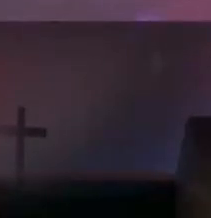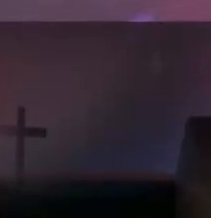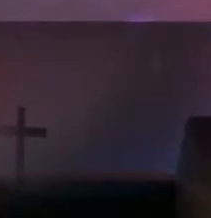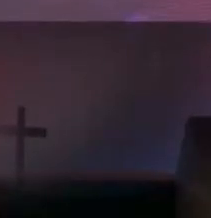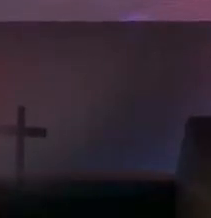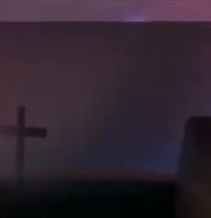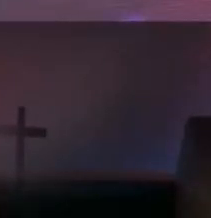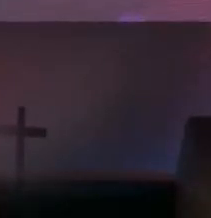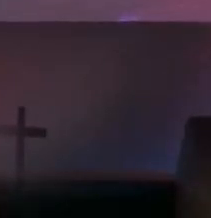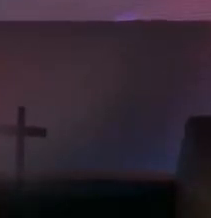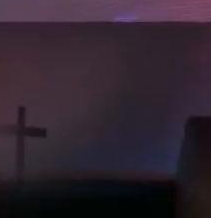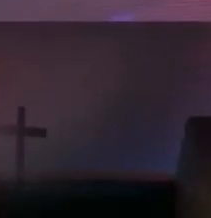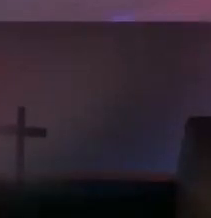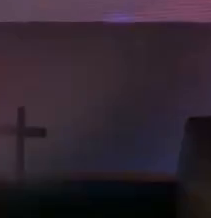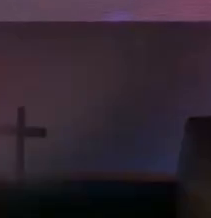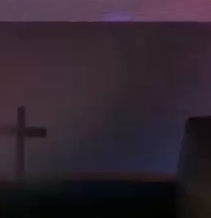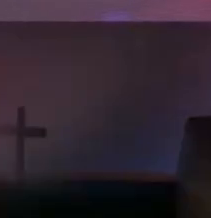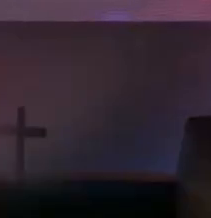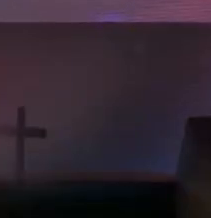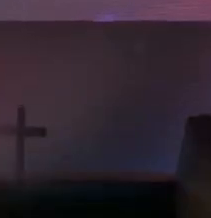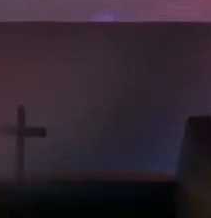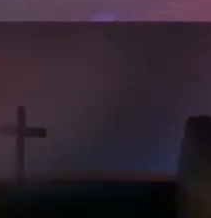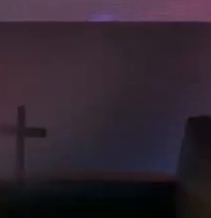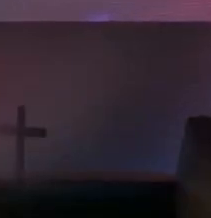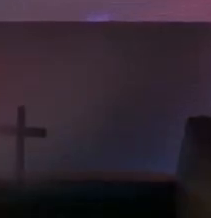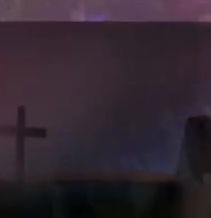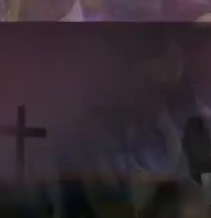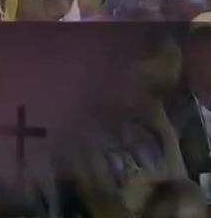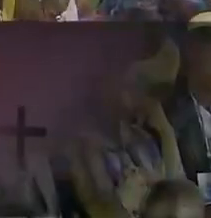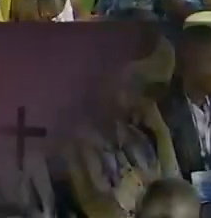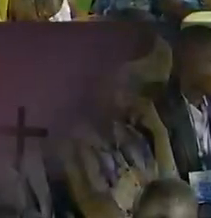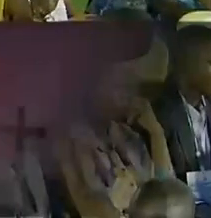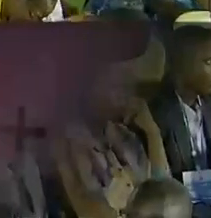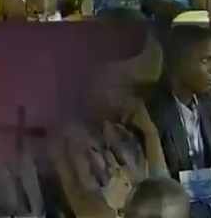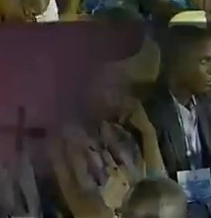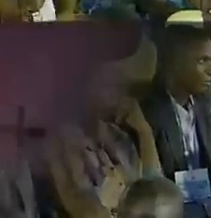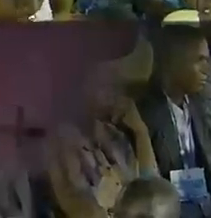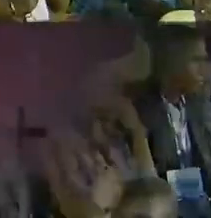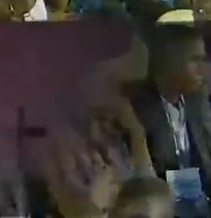our supervisors, can you wave your hand? Raise your hand and wave it at me if you have